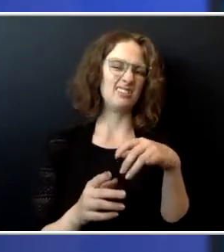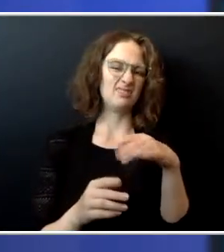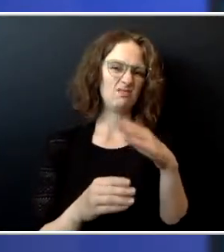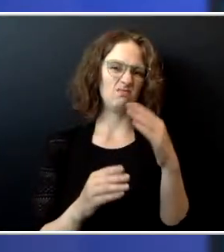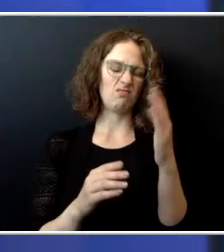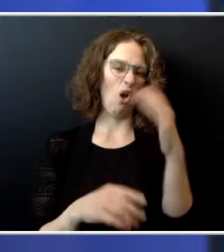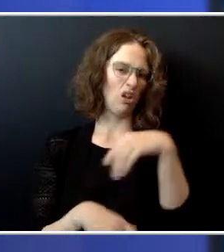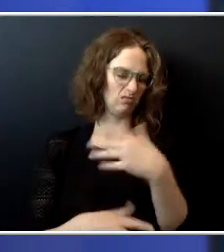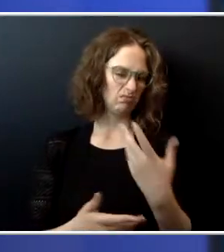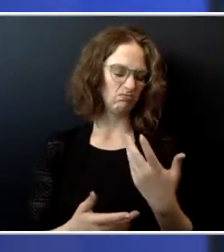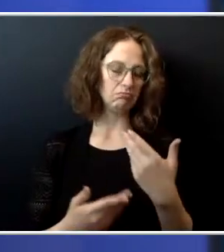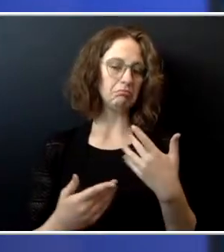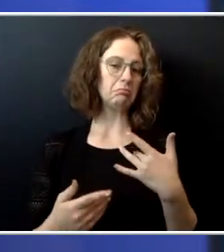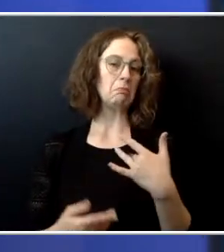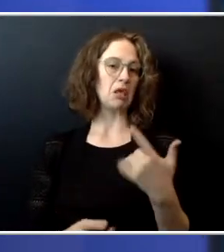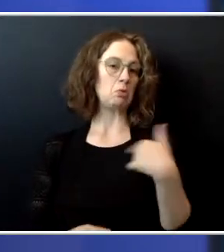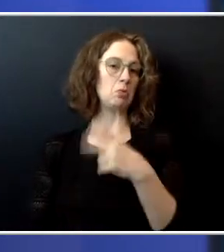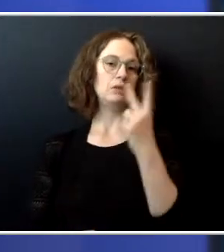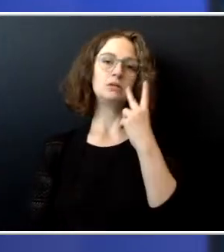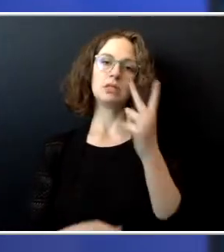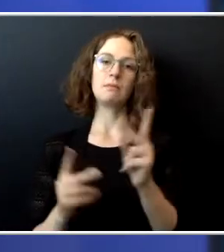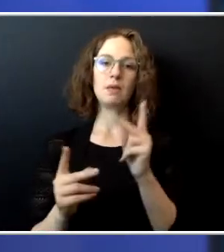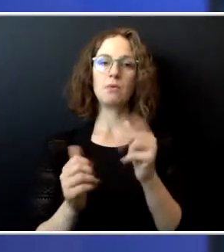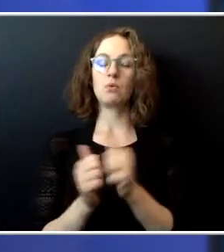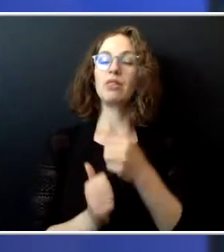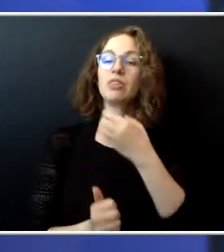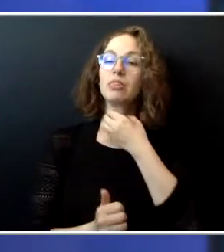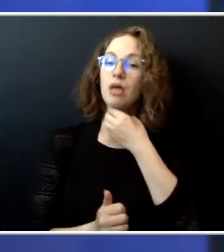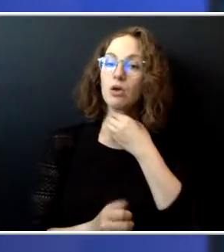who have thyroid problems. They may have weight problems in our